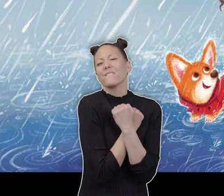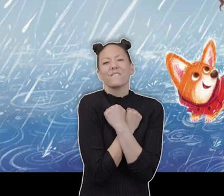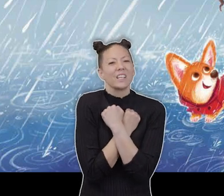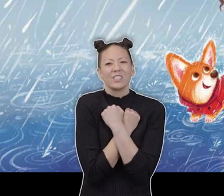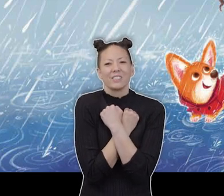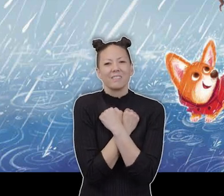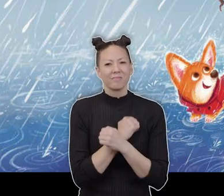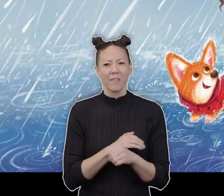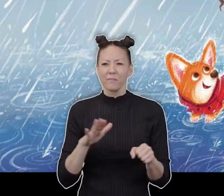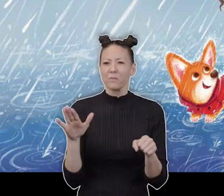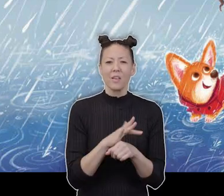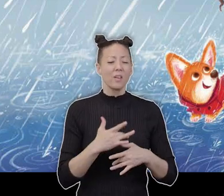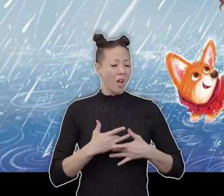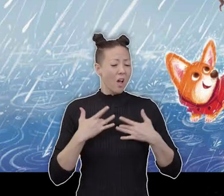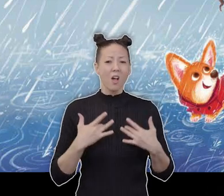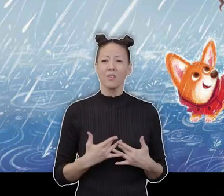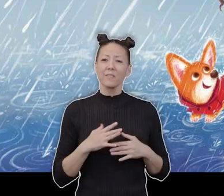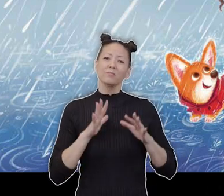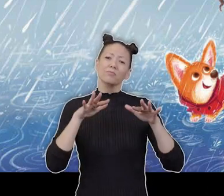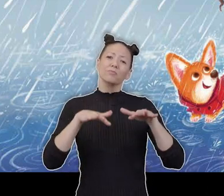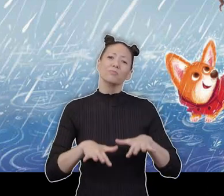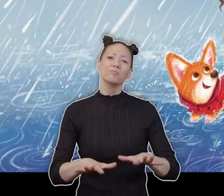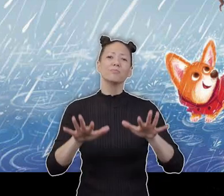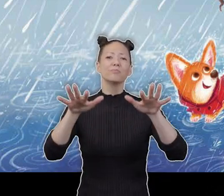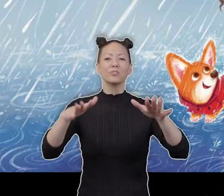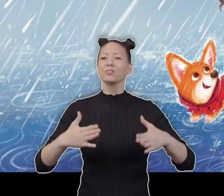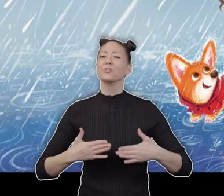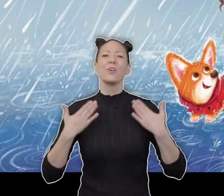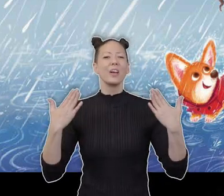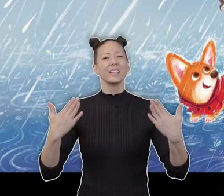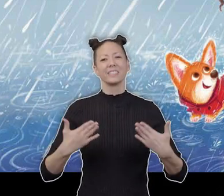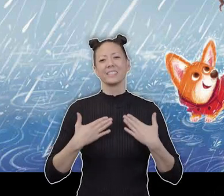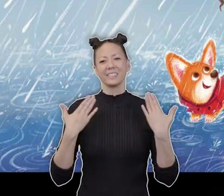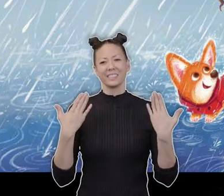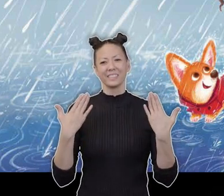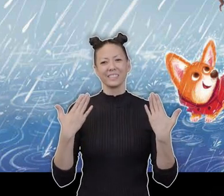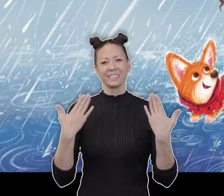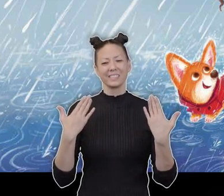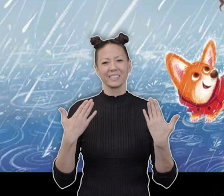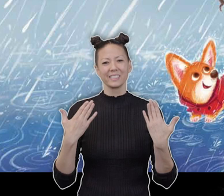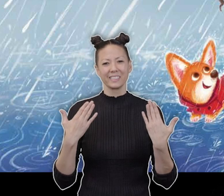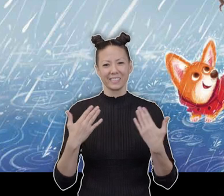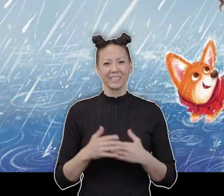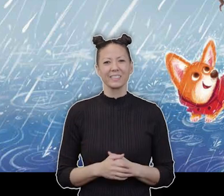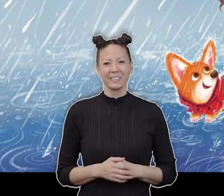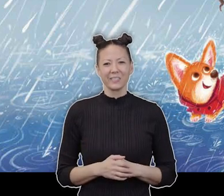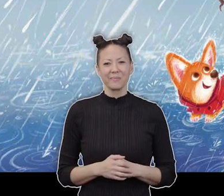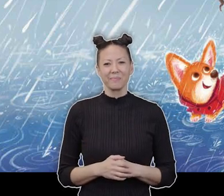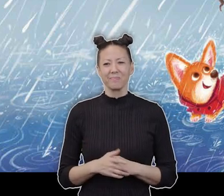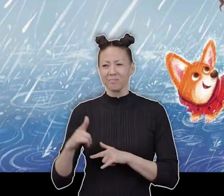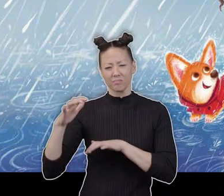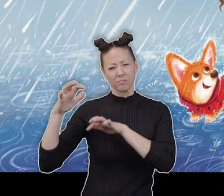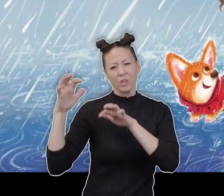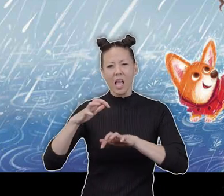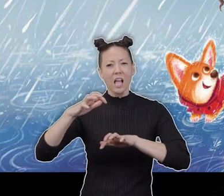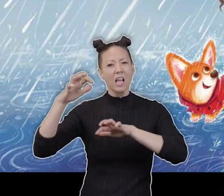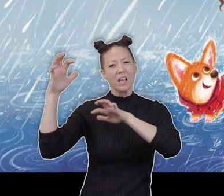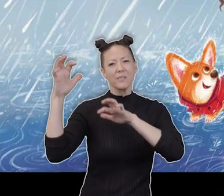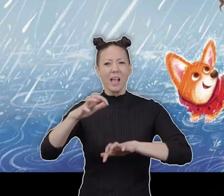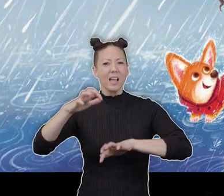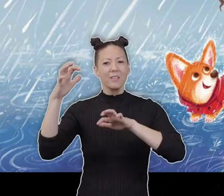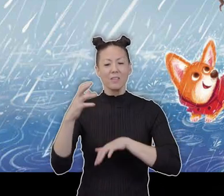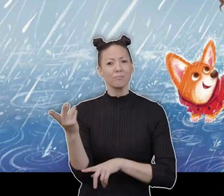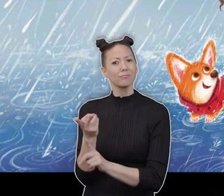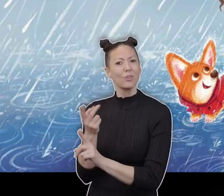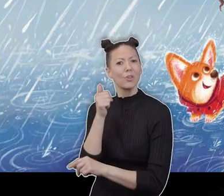and affection to fill your beautiful heart with an ocean of joy. In